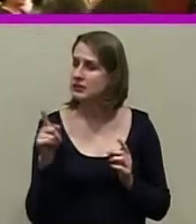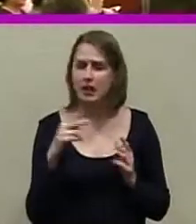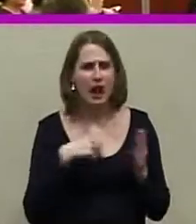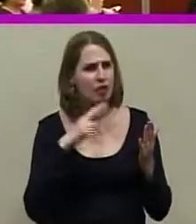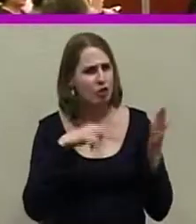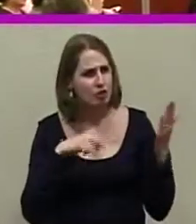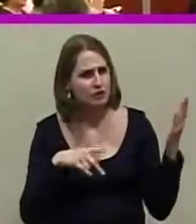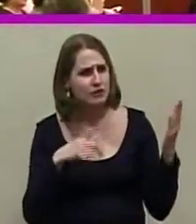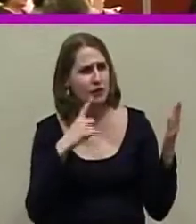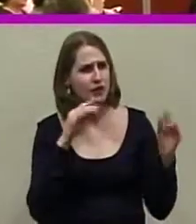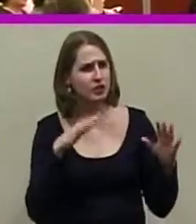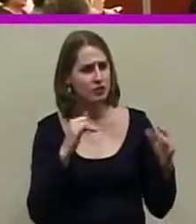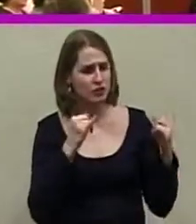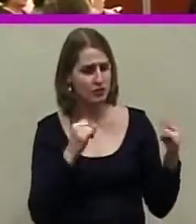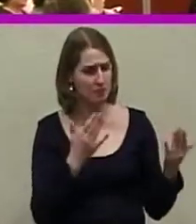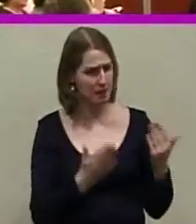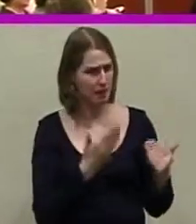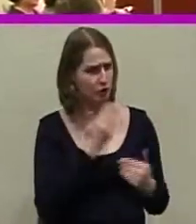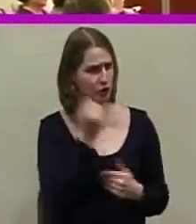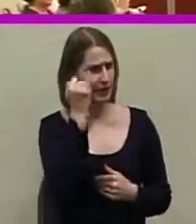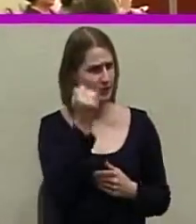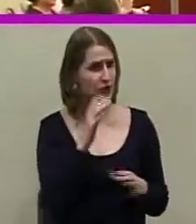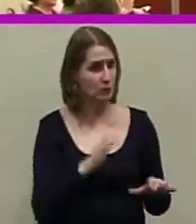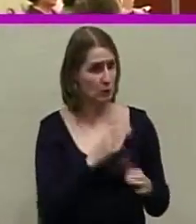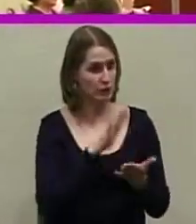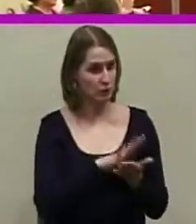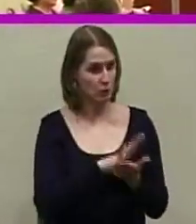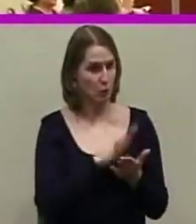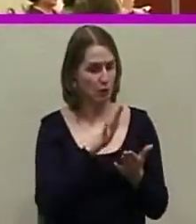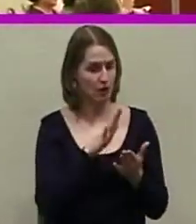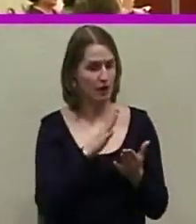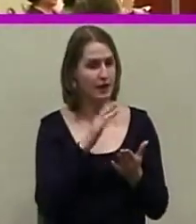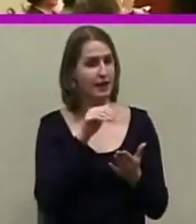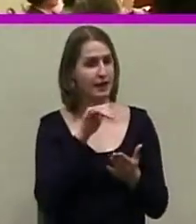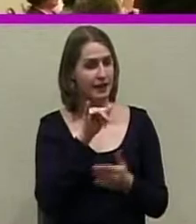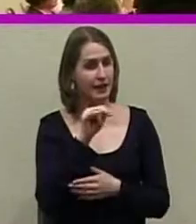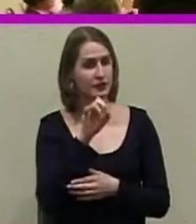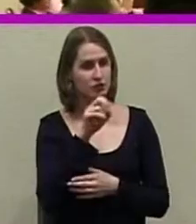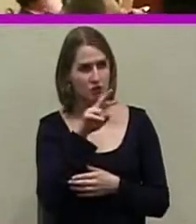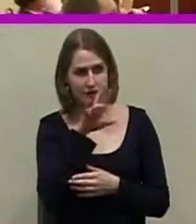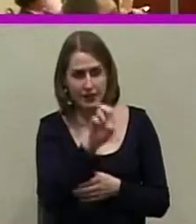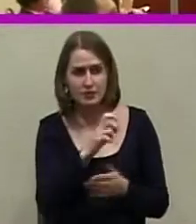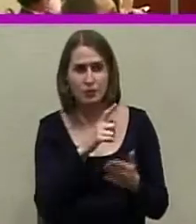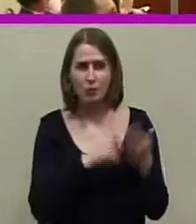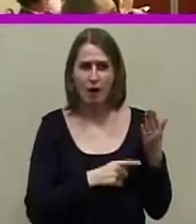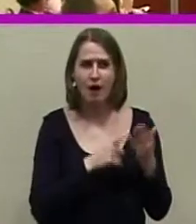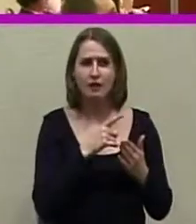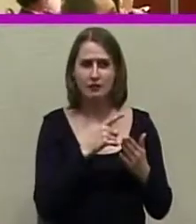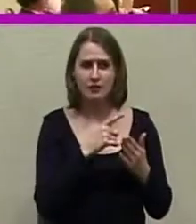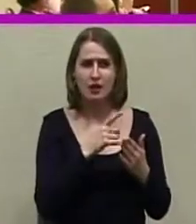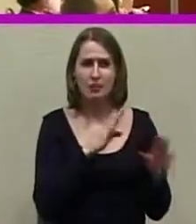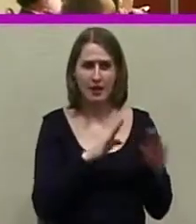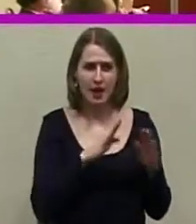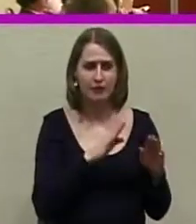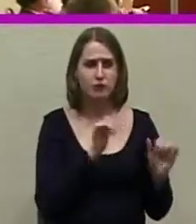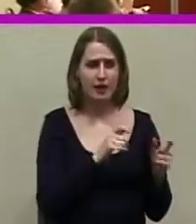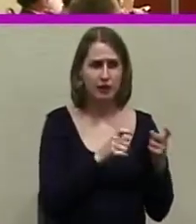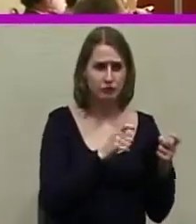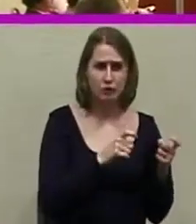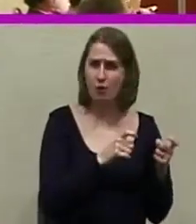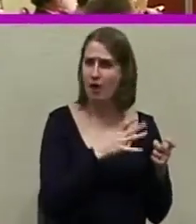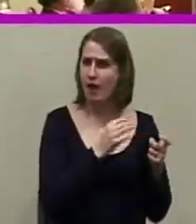a good idea to do maybe a school-wide in-service on what is ADHD and what behaviors are actually within their control and not